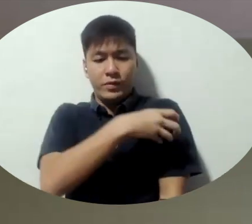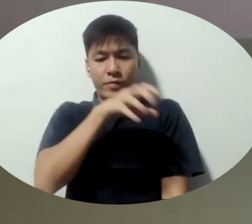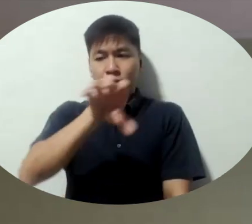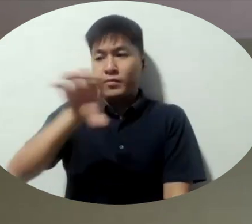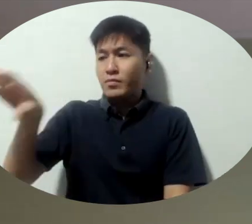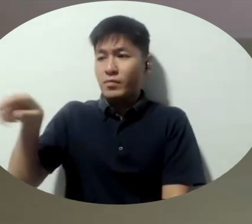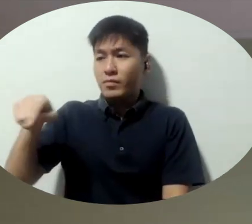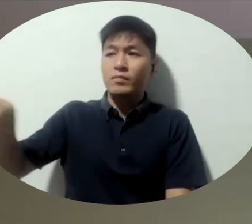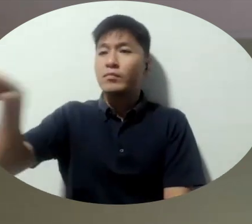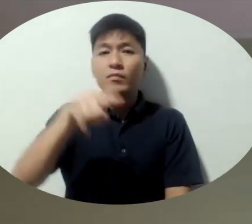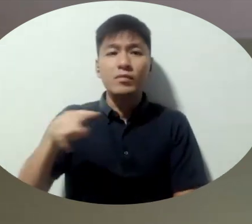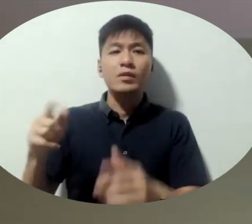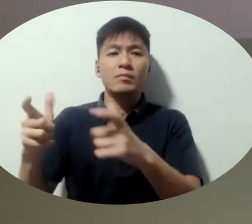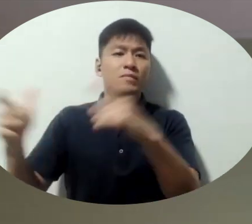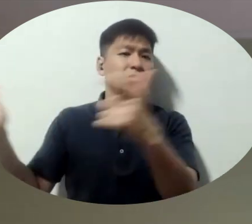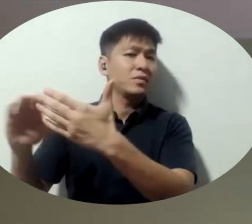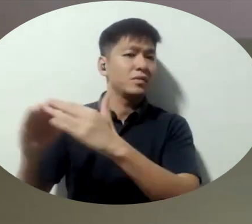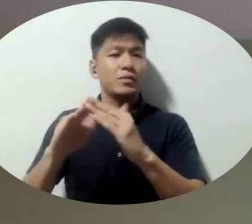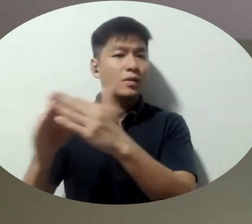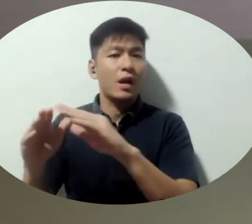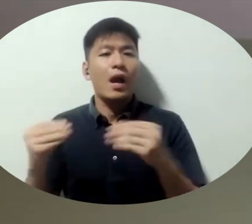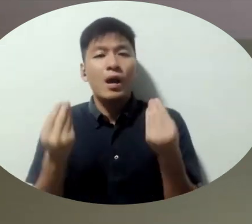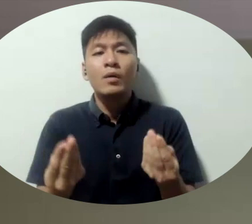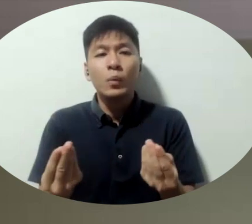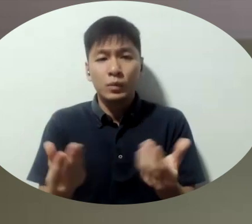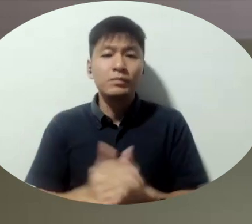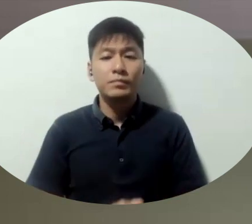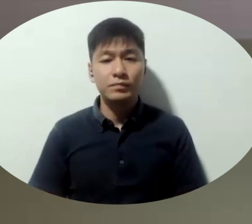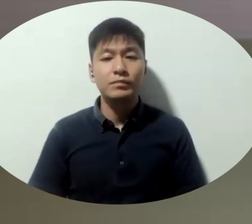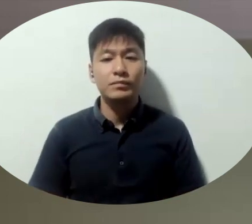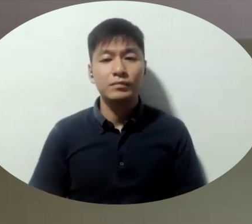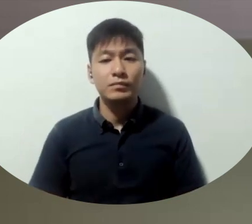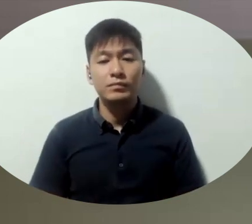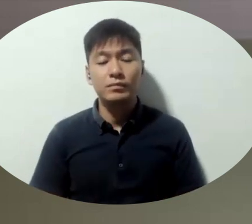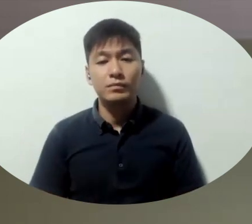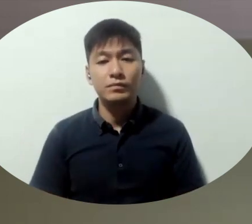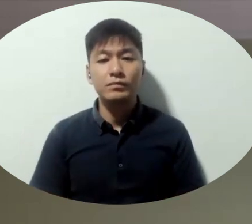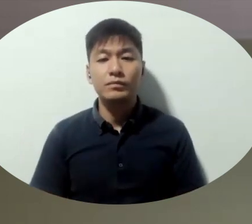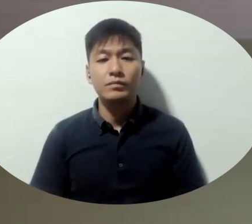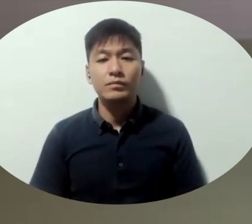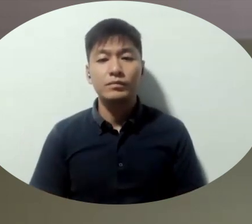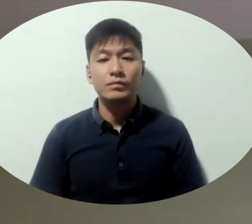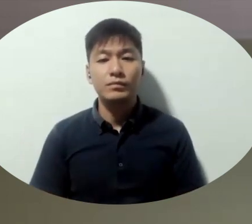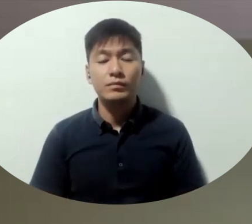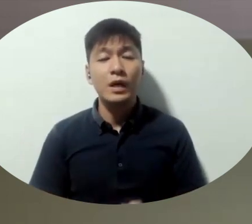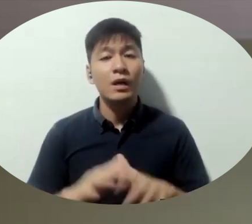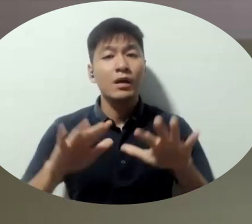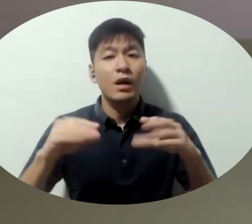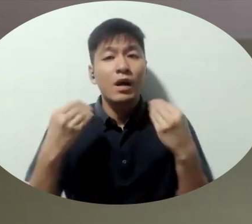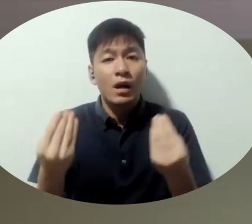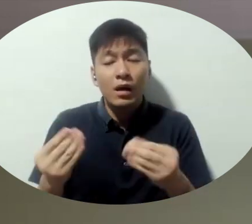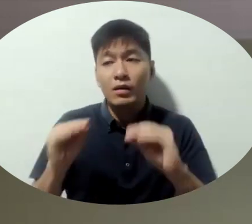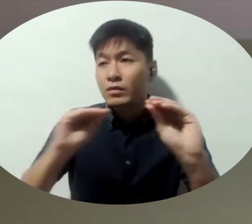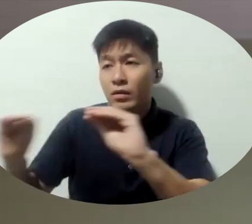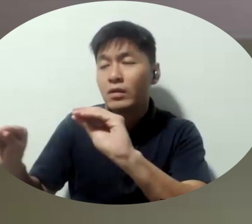behind us and can learn from our journeys as well, so they come to a place where it's not one of a tragedy narrative and a sufferer